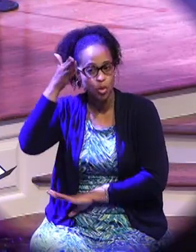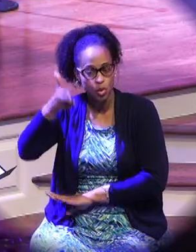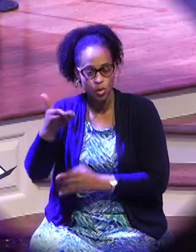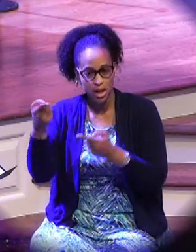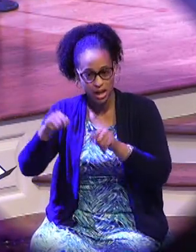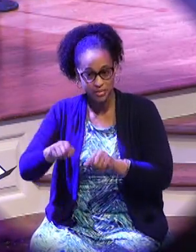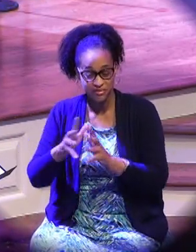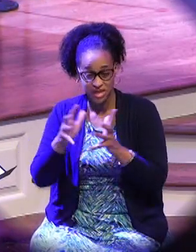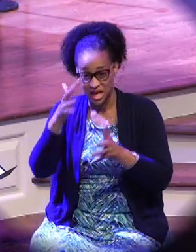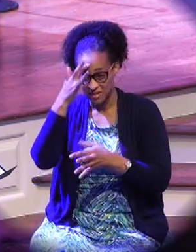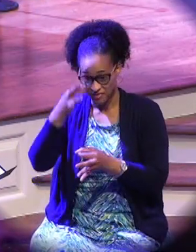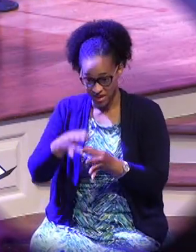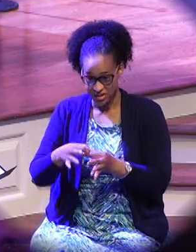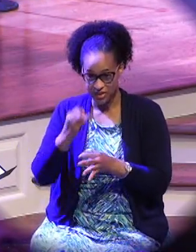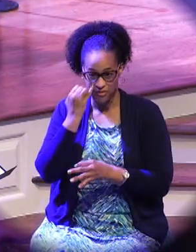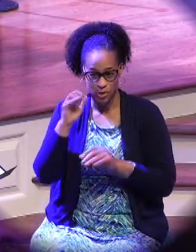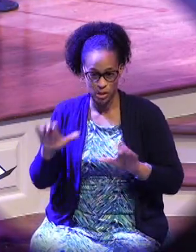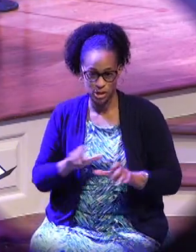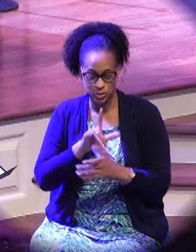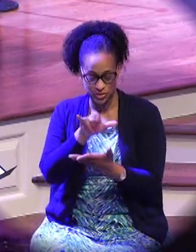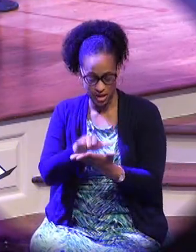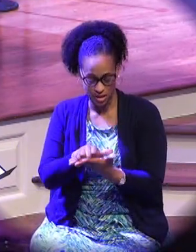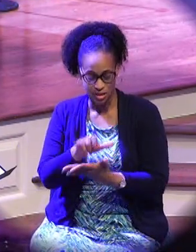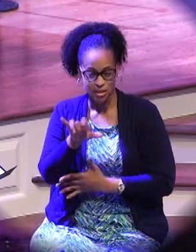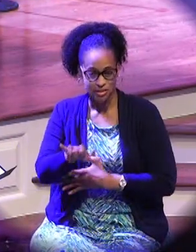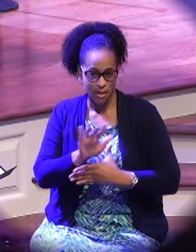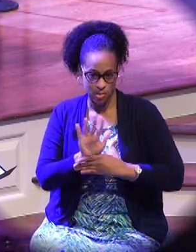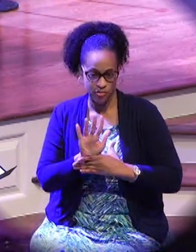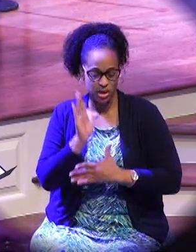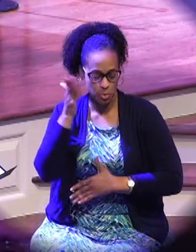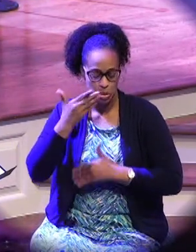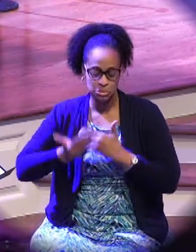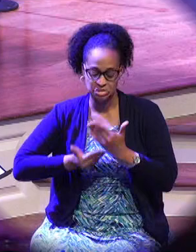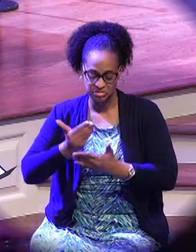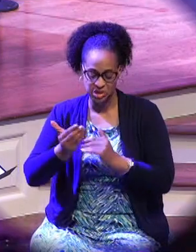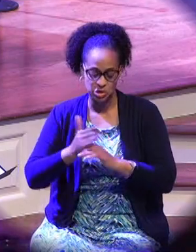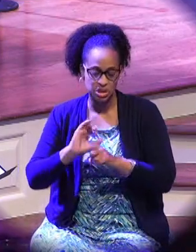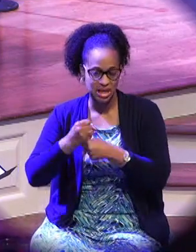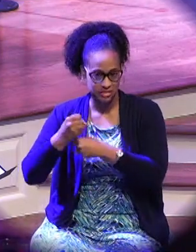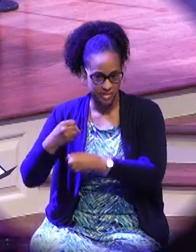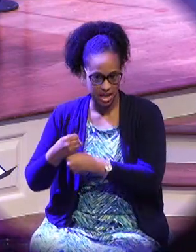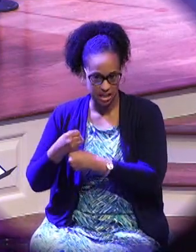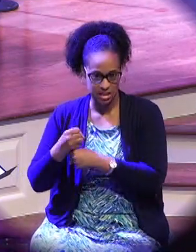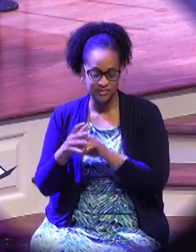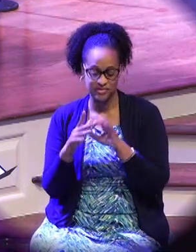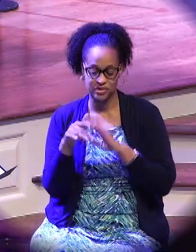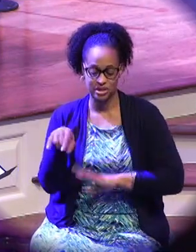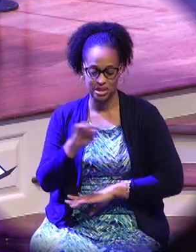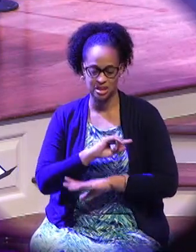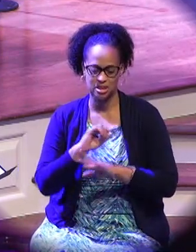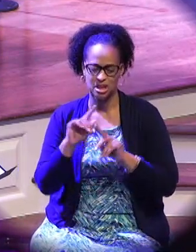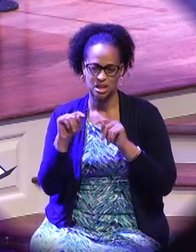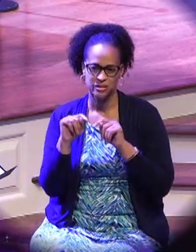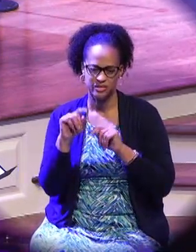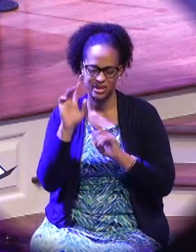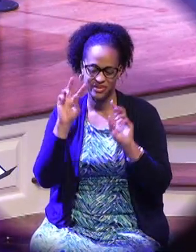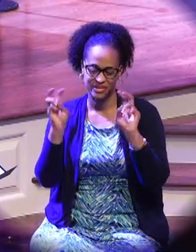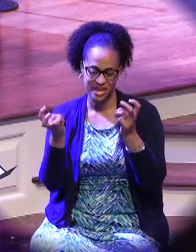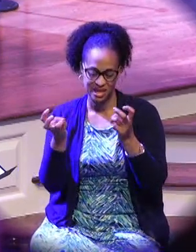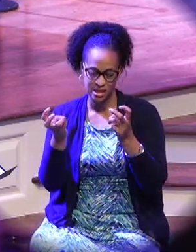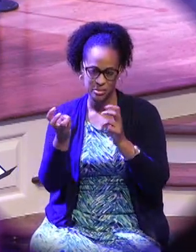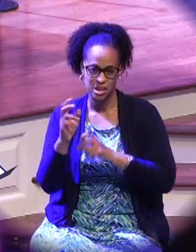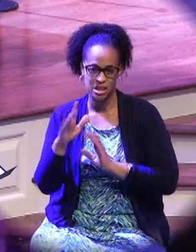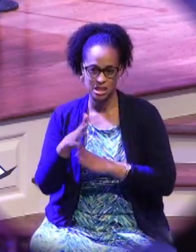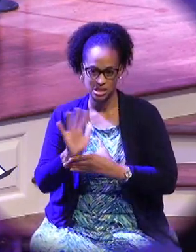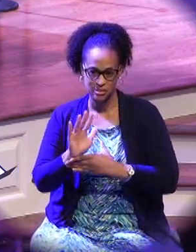lot of faith if they're going to do that, that movie will eventually get made. The king of this kind of Easter egg is really the